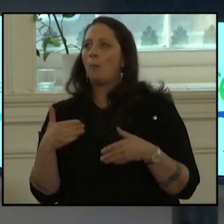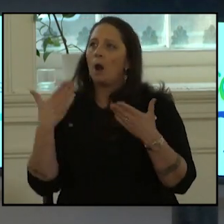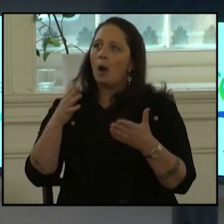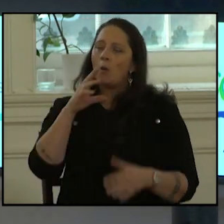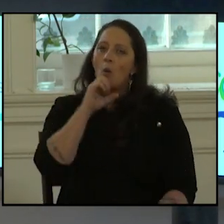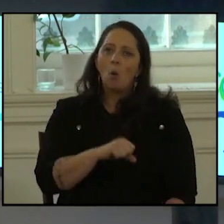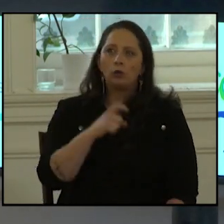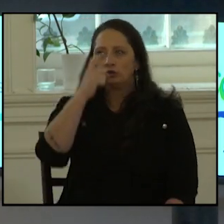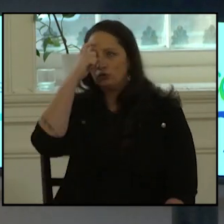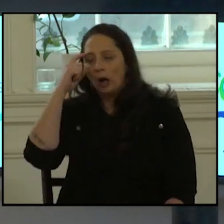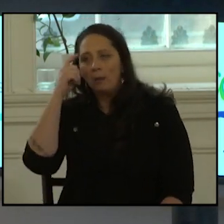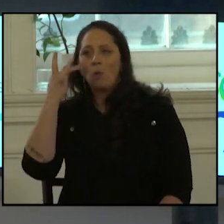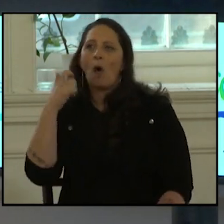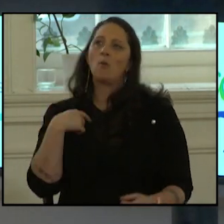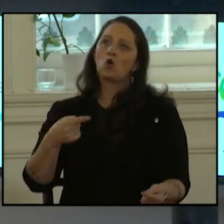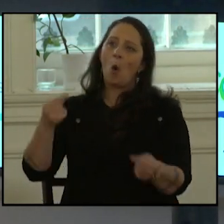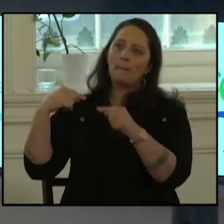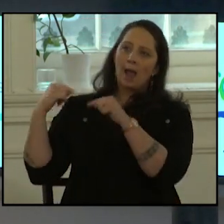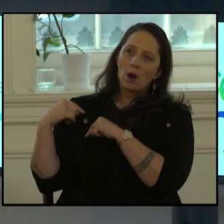going backwards? And